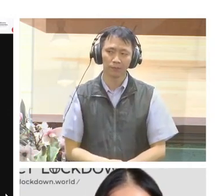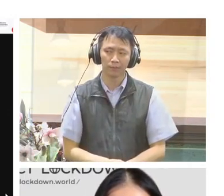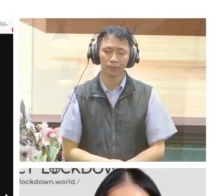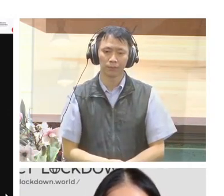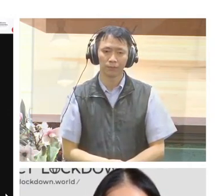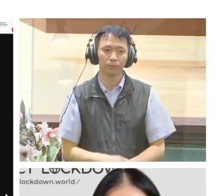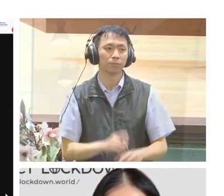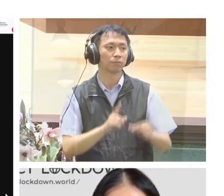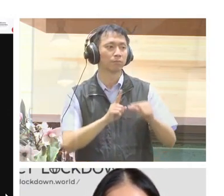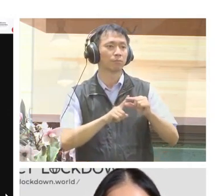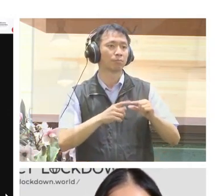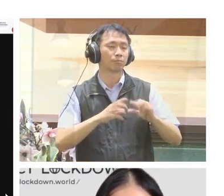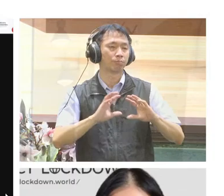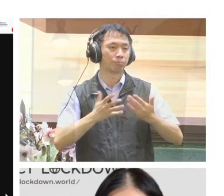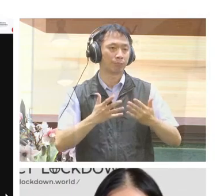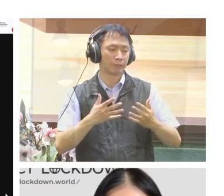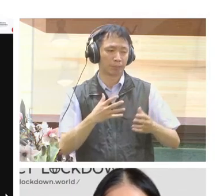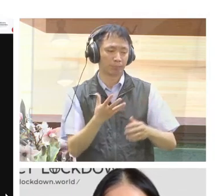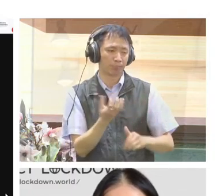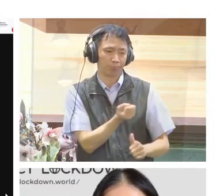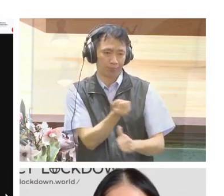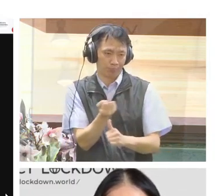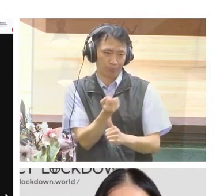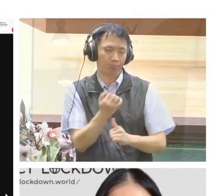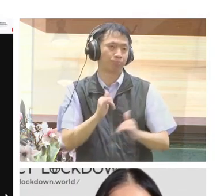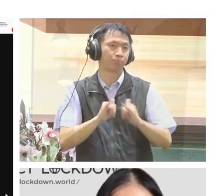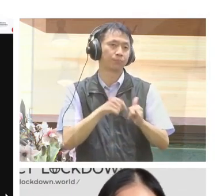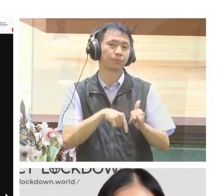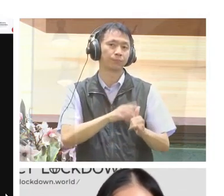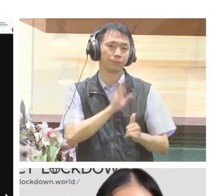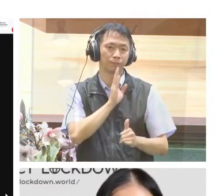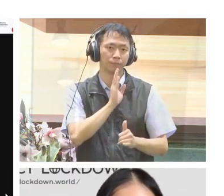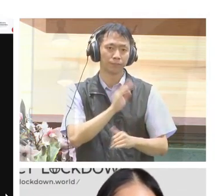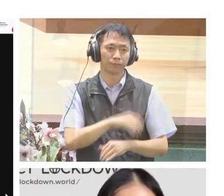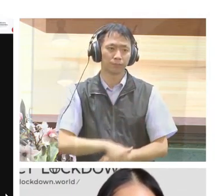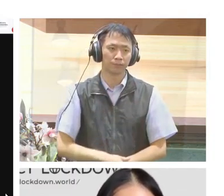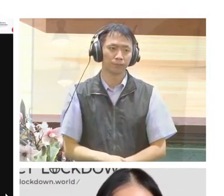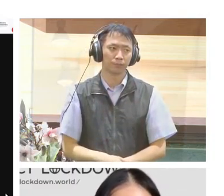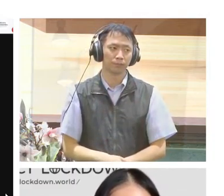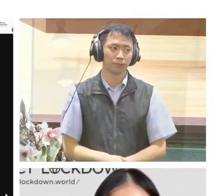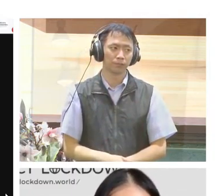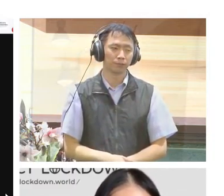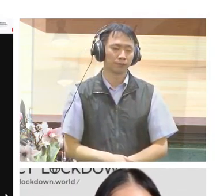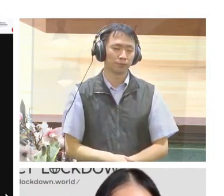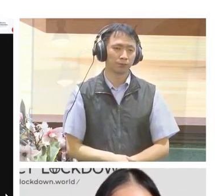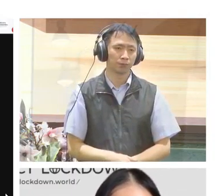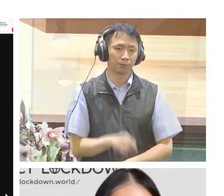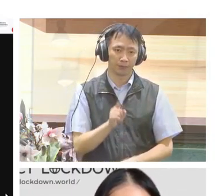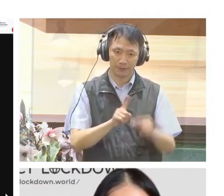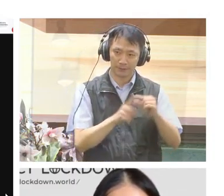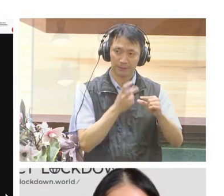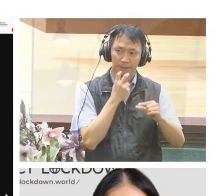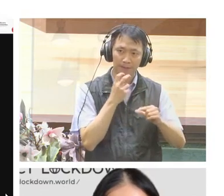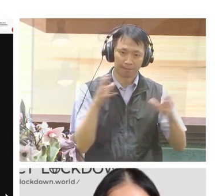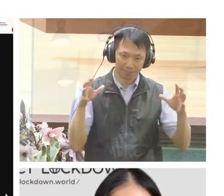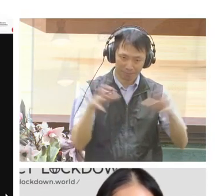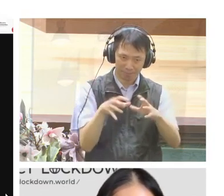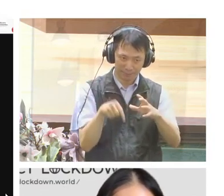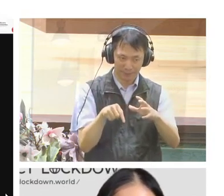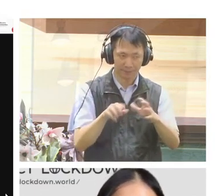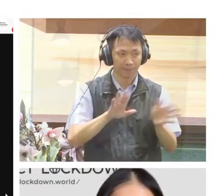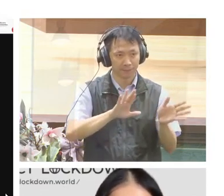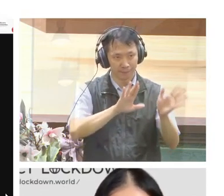provincial governments are responsible in managing the disease. But under the centralized administrative style, the state council and